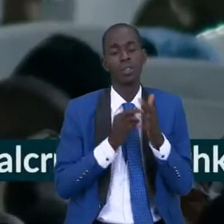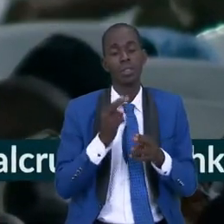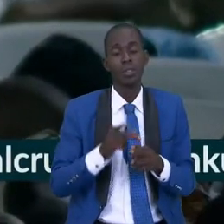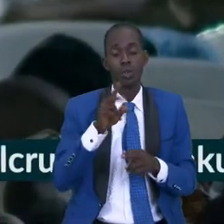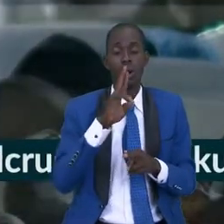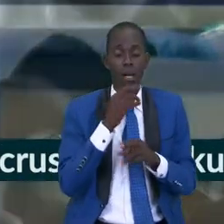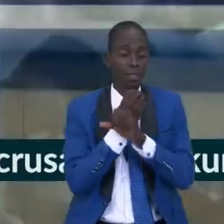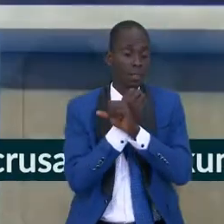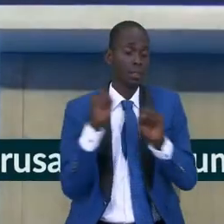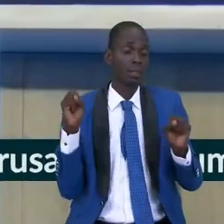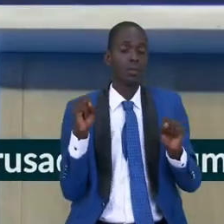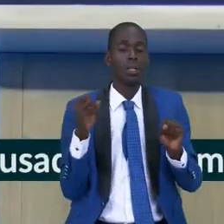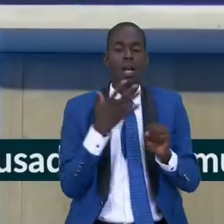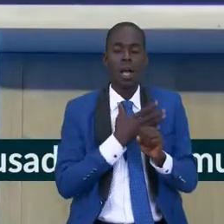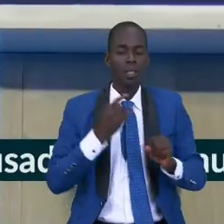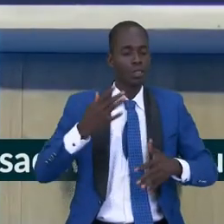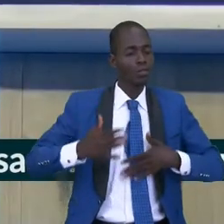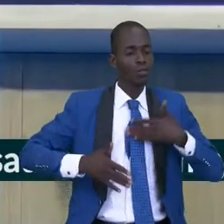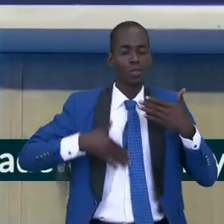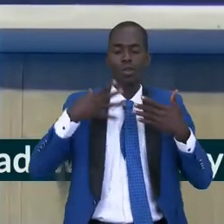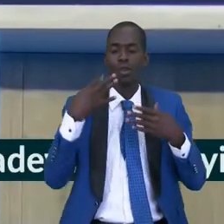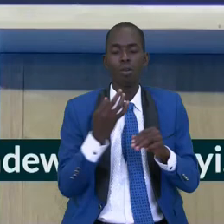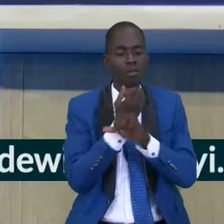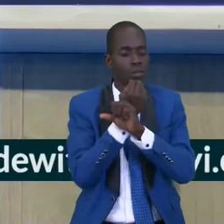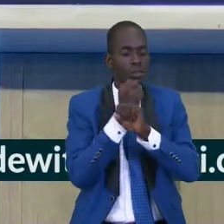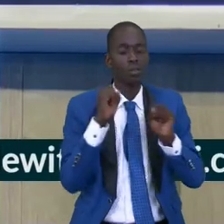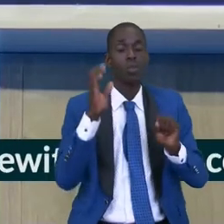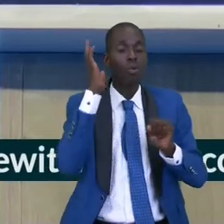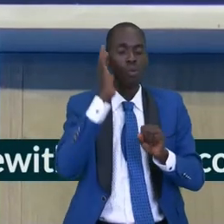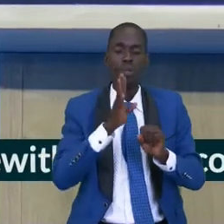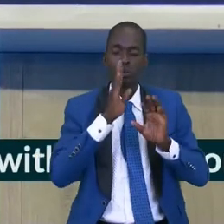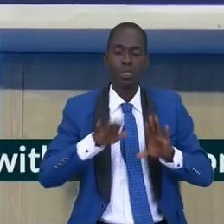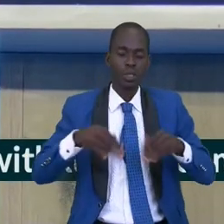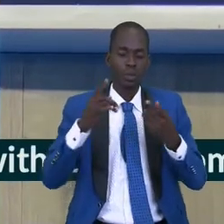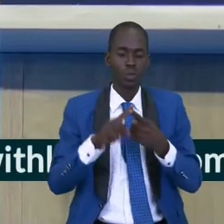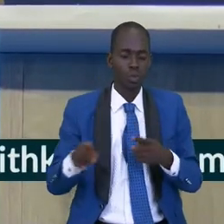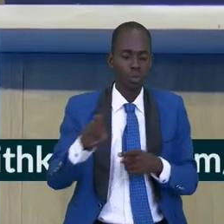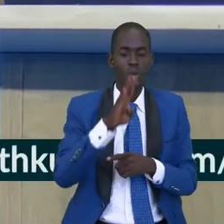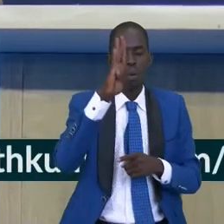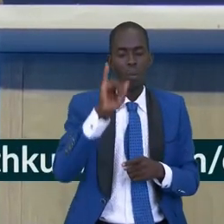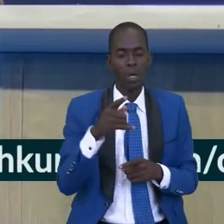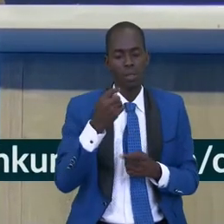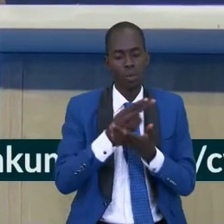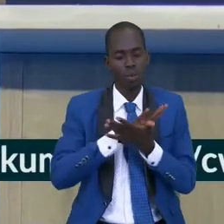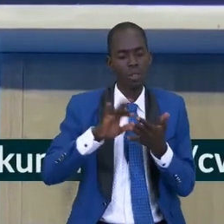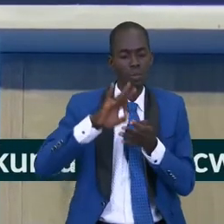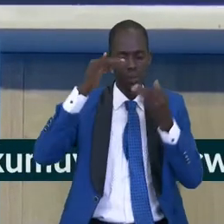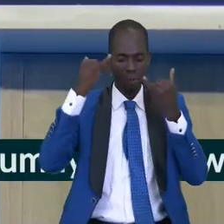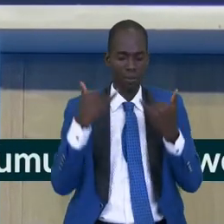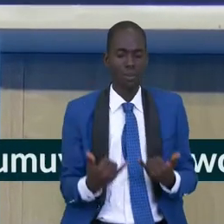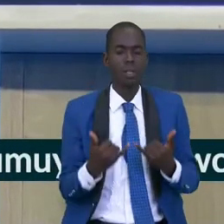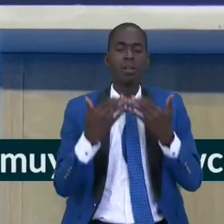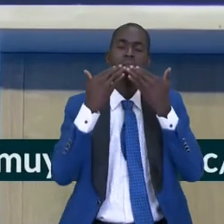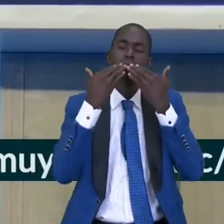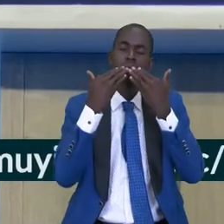saved. And the joy of salvation will be given to you by the Holy Ghost right now. Thank